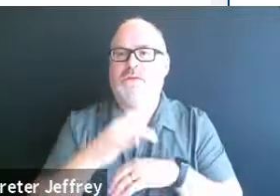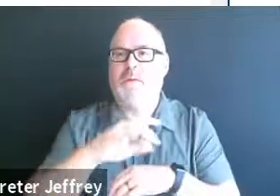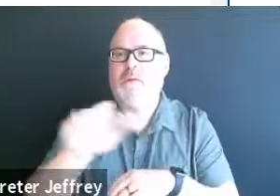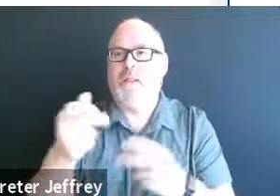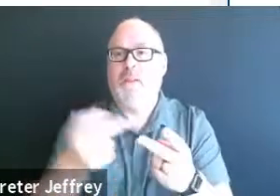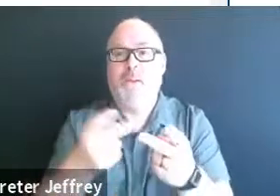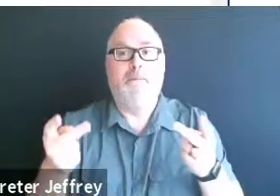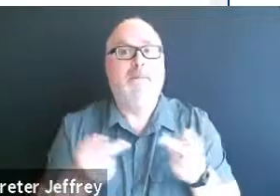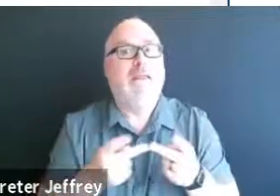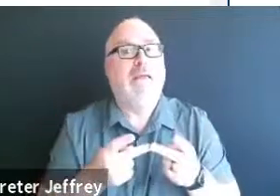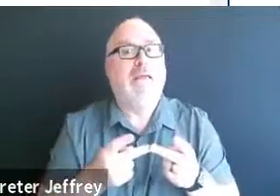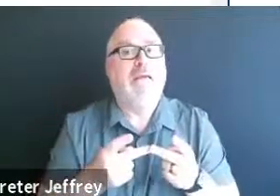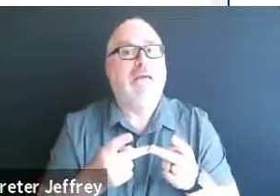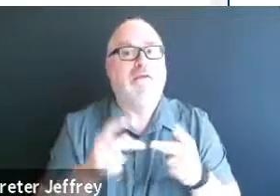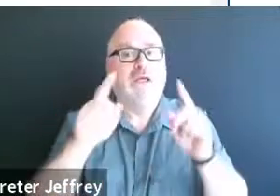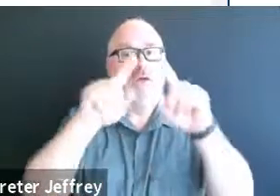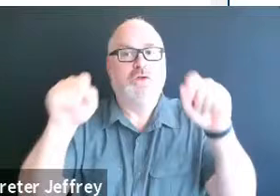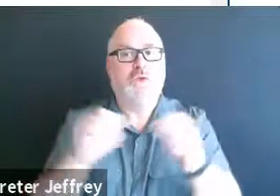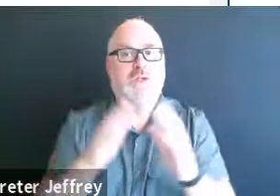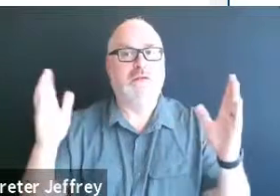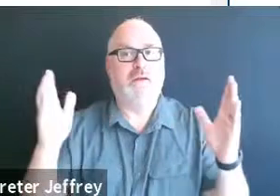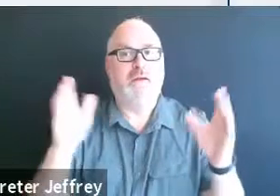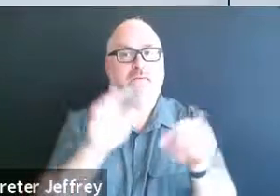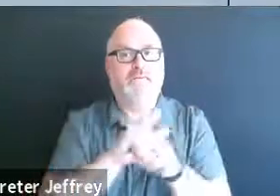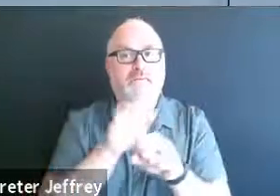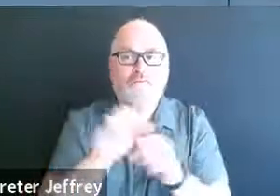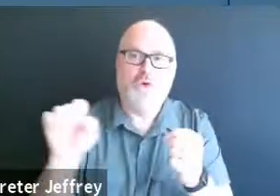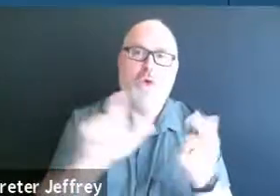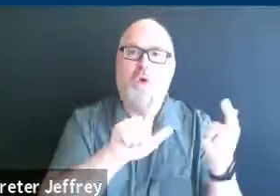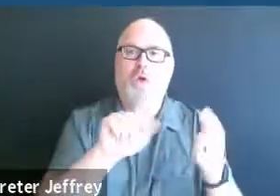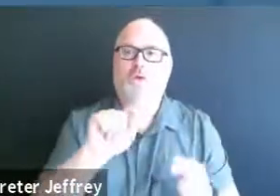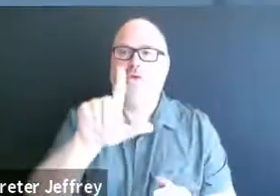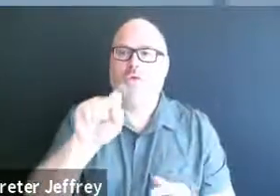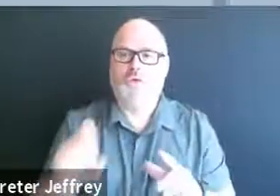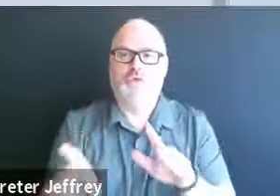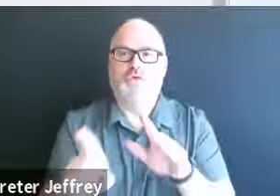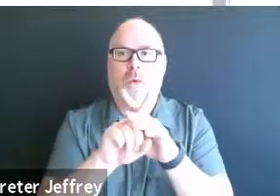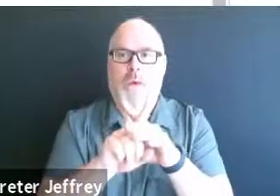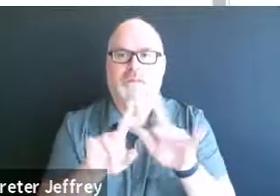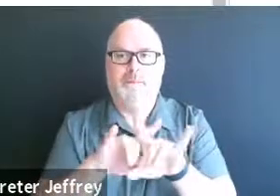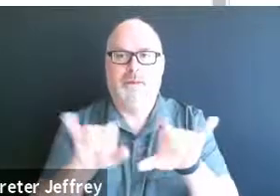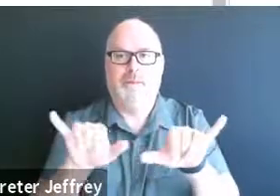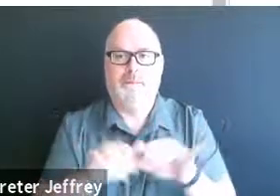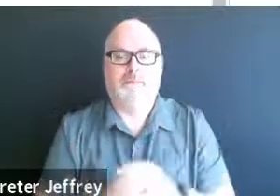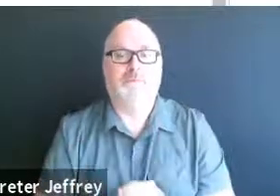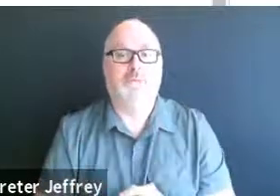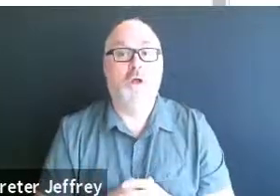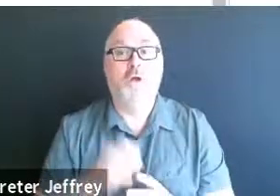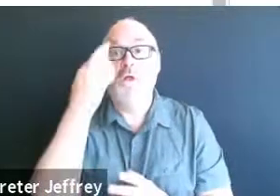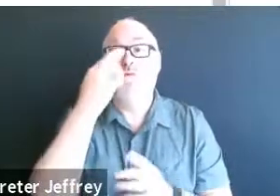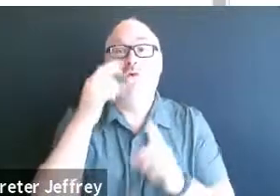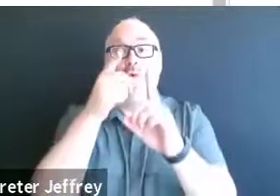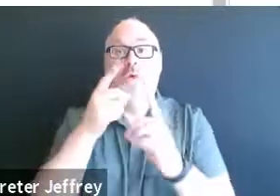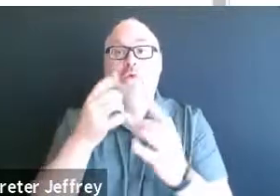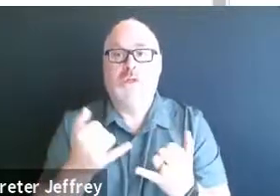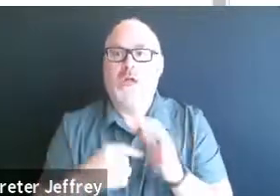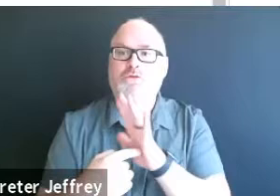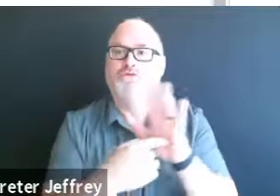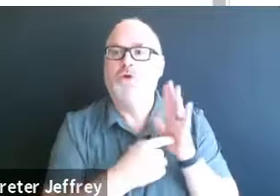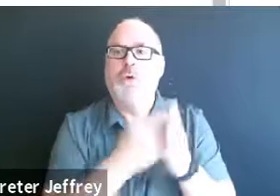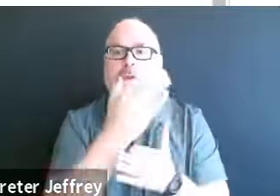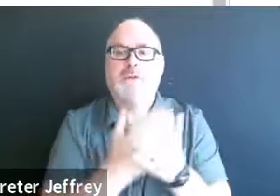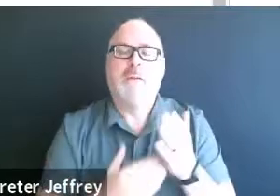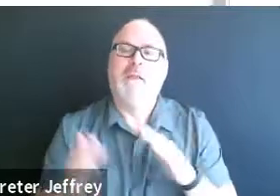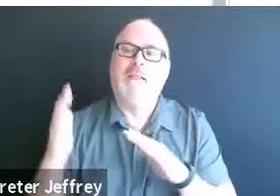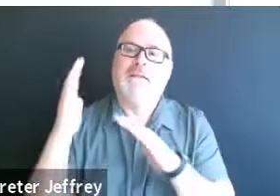that your screen is wide enough for the full tools bar to be extended. So for the purpose of this webinar, I'm going to be highlighting some of the